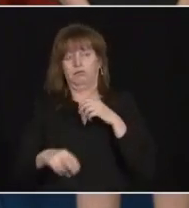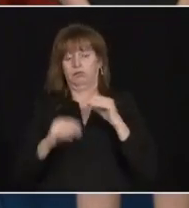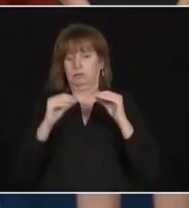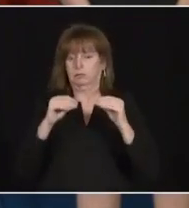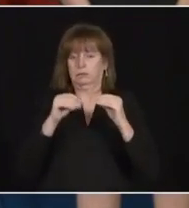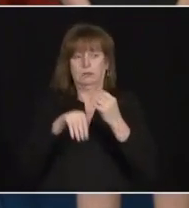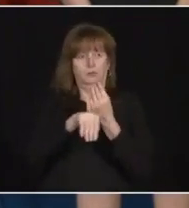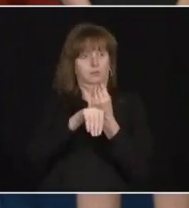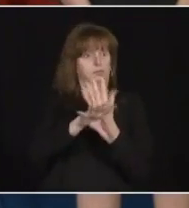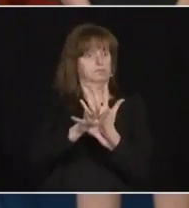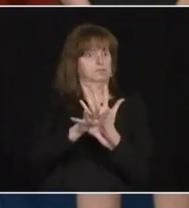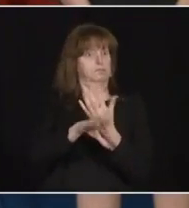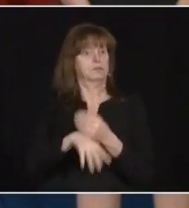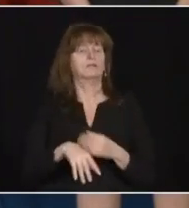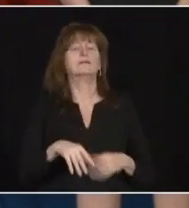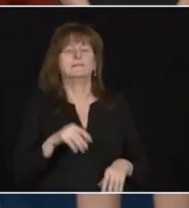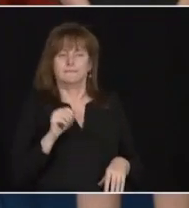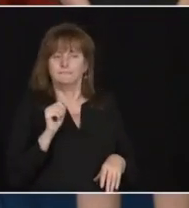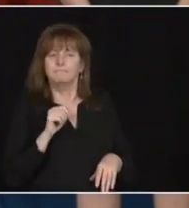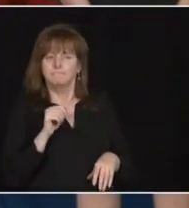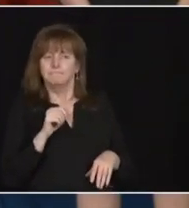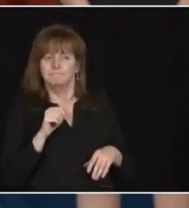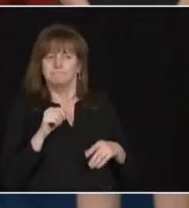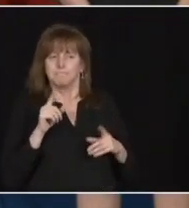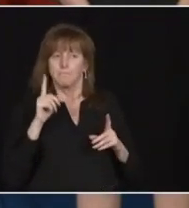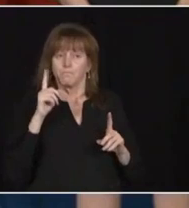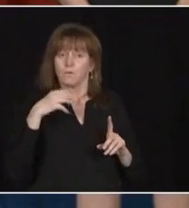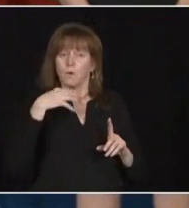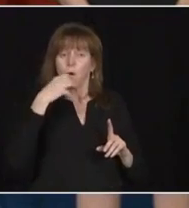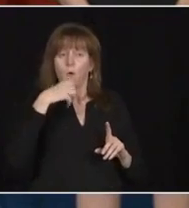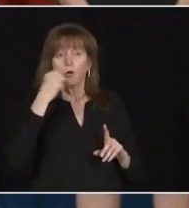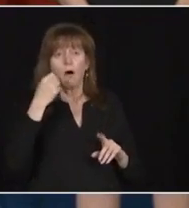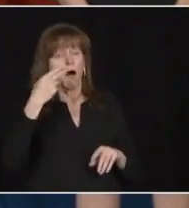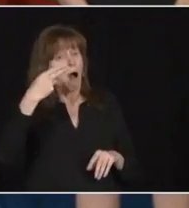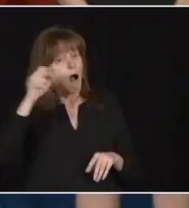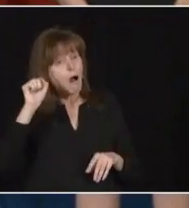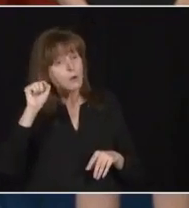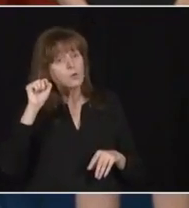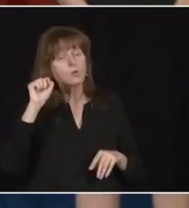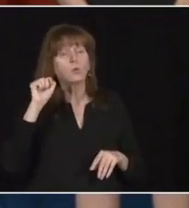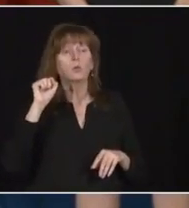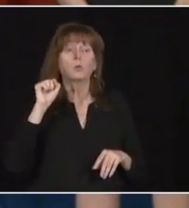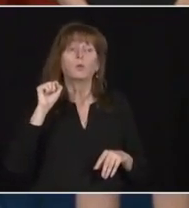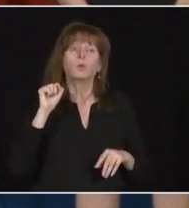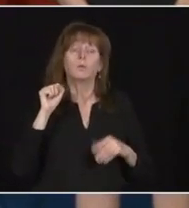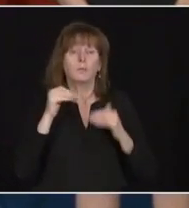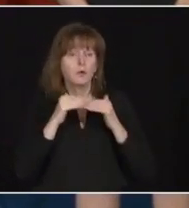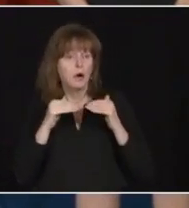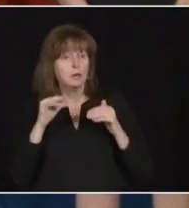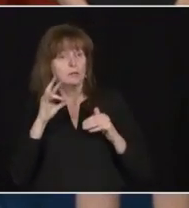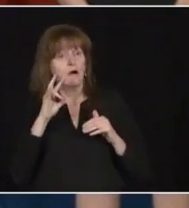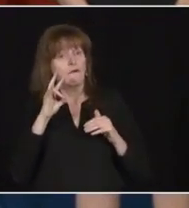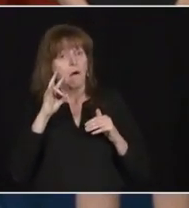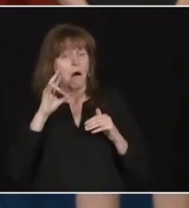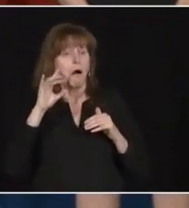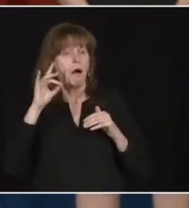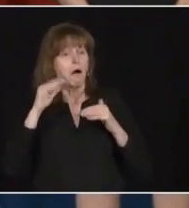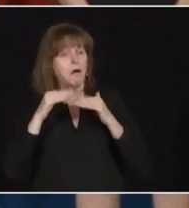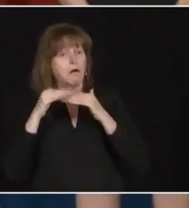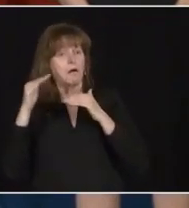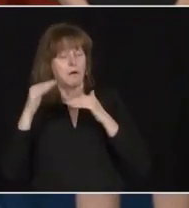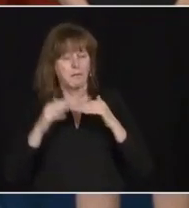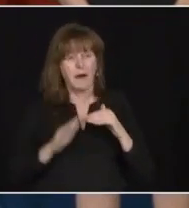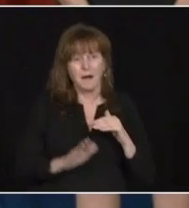I think the older kids in high school and probably middle school, they understand it. The younger kids, it's